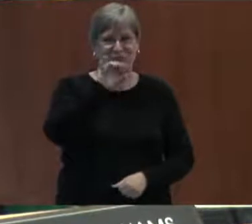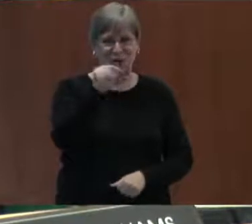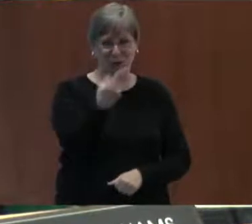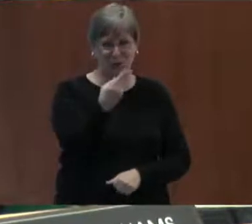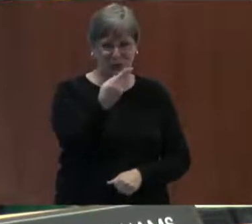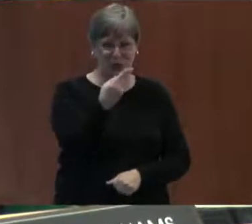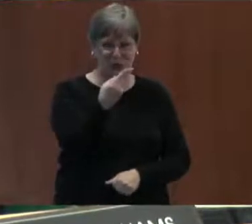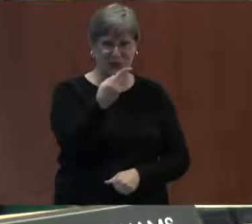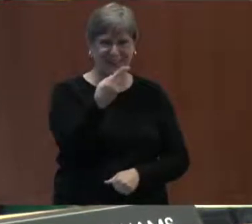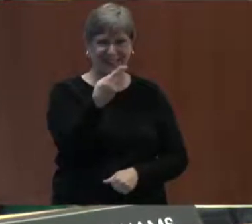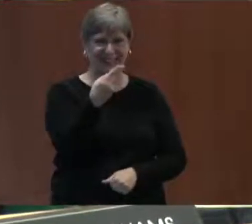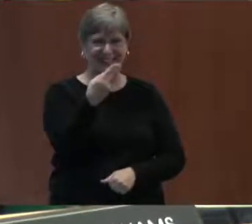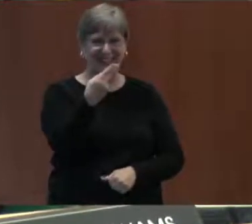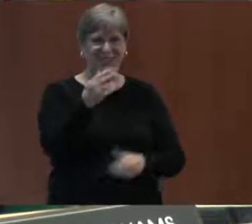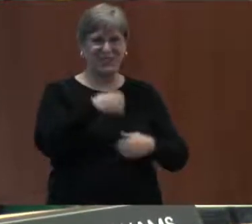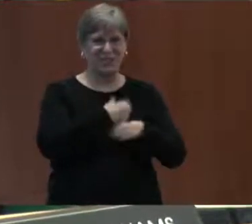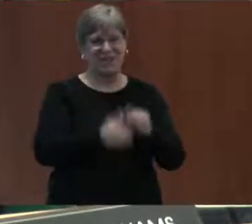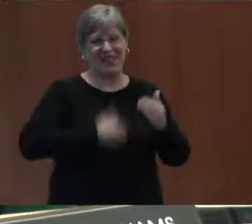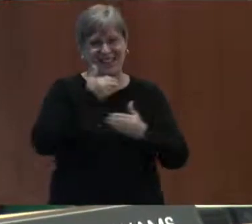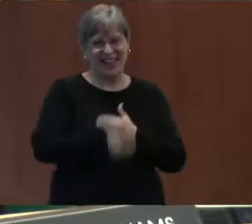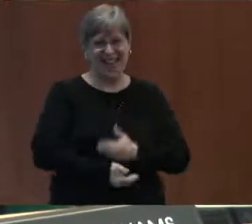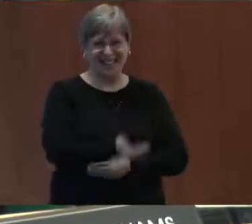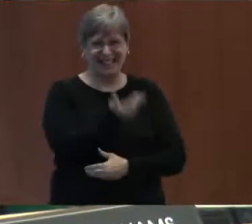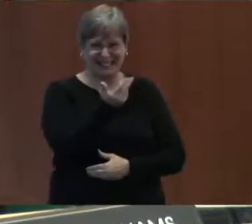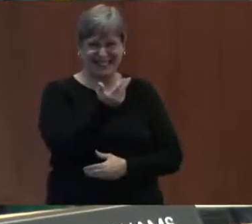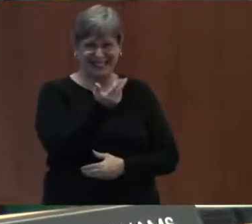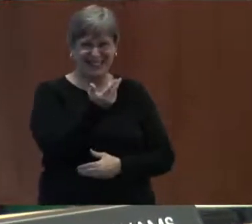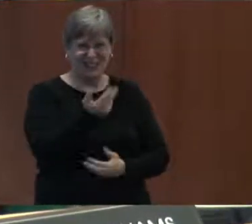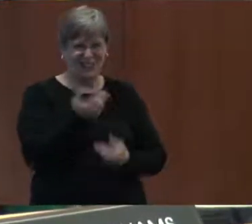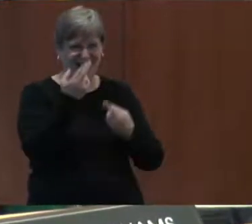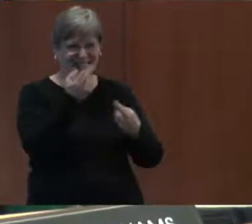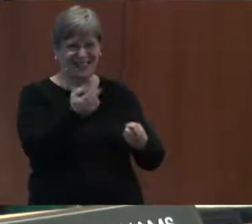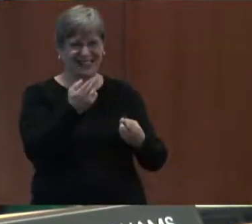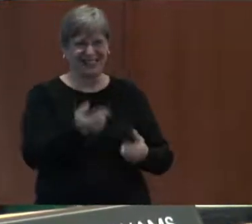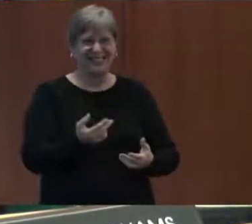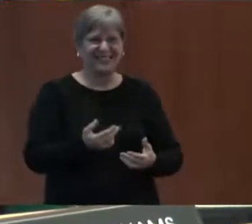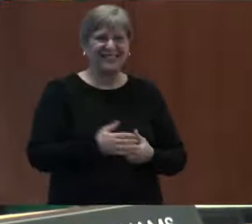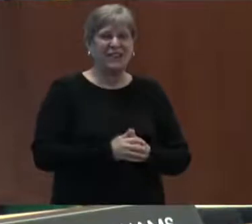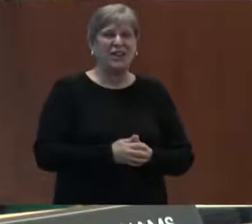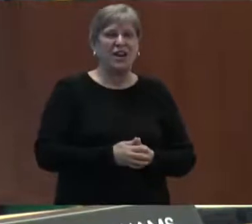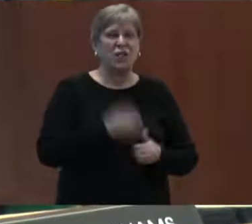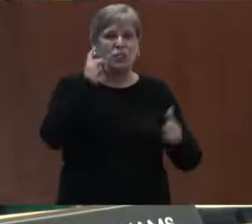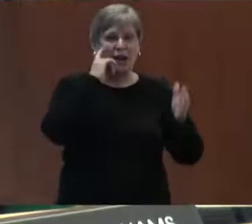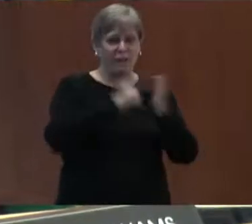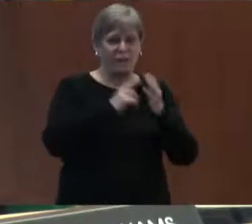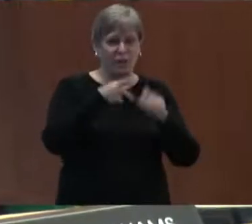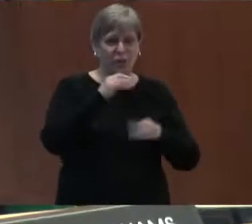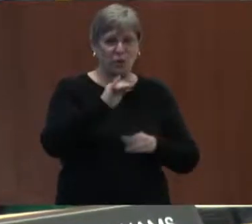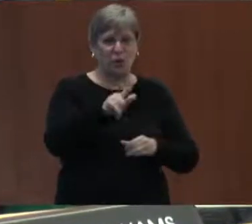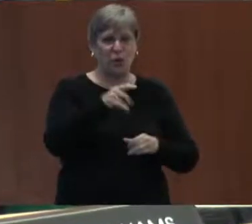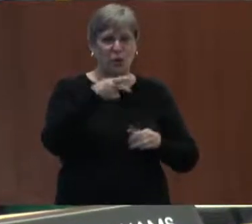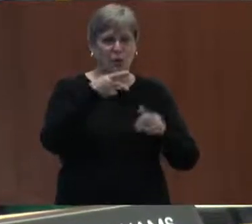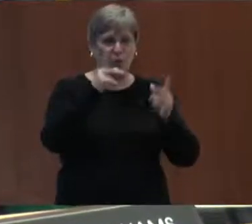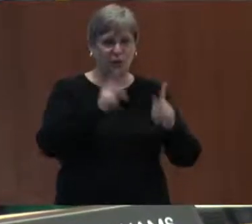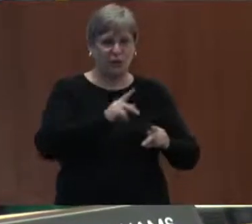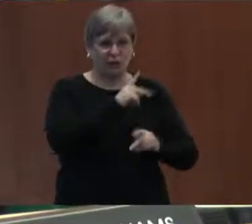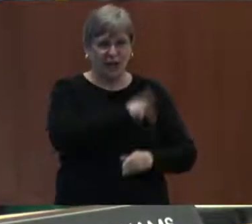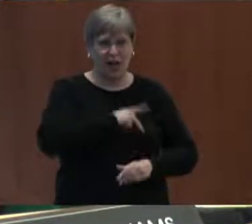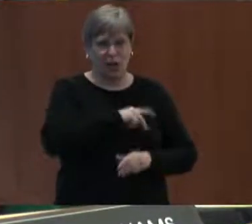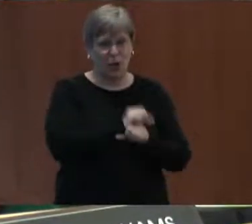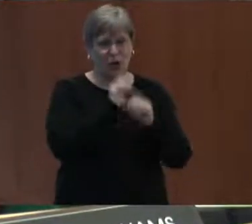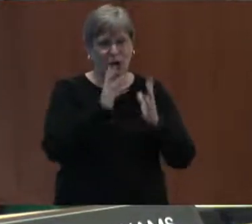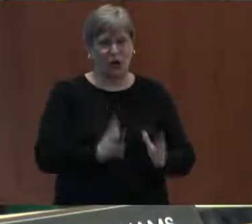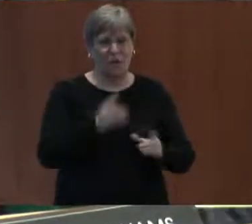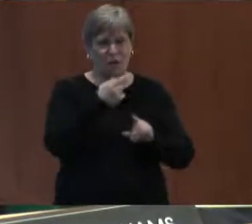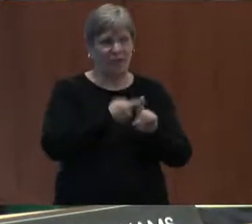the next 3 presentations. Recognition of Pupil Personnel Worker Month. So the month of May is Pupil